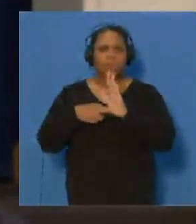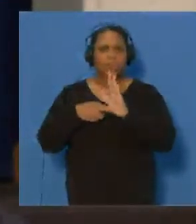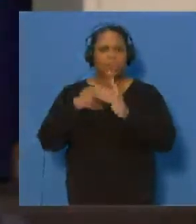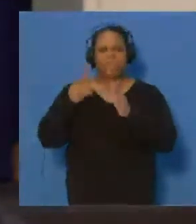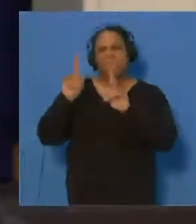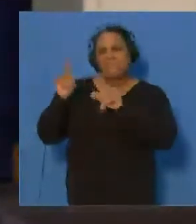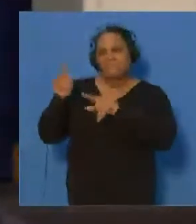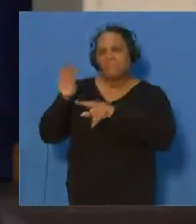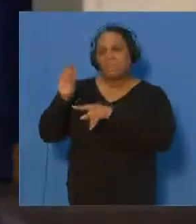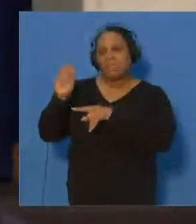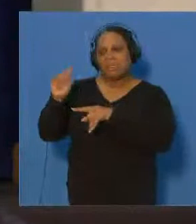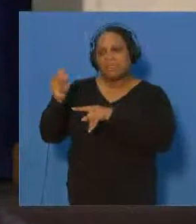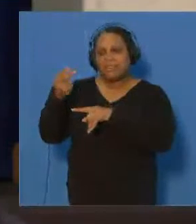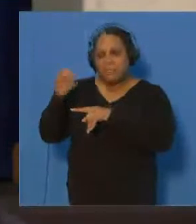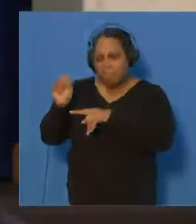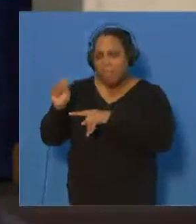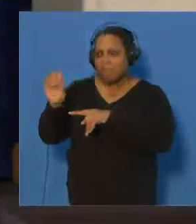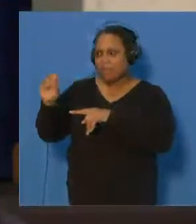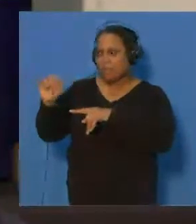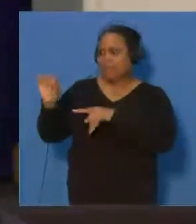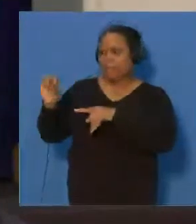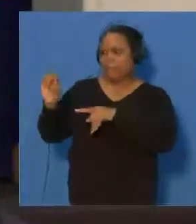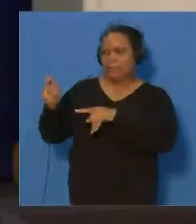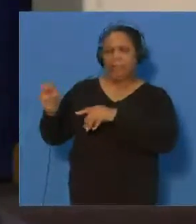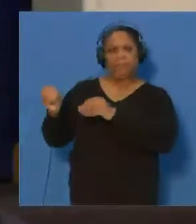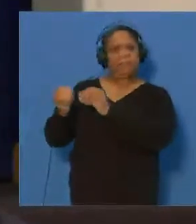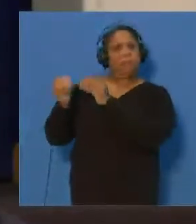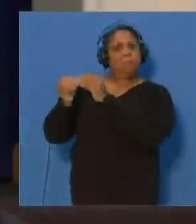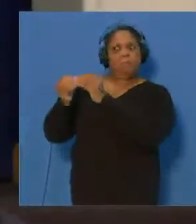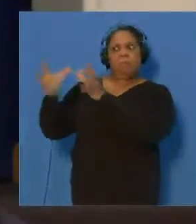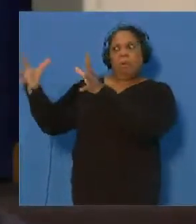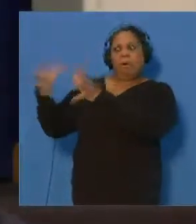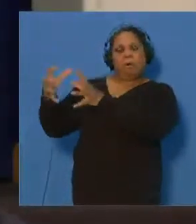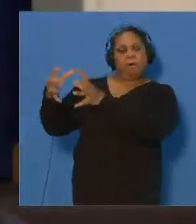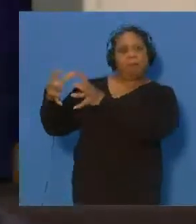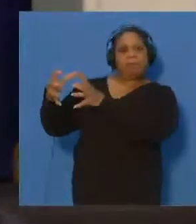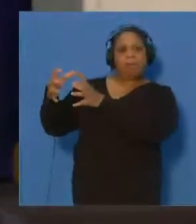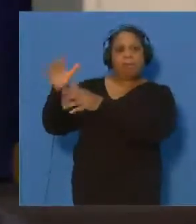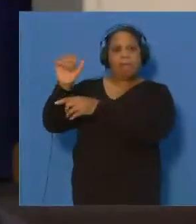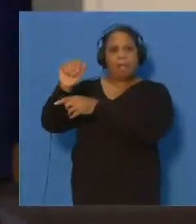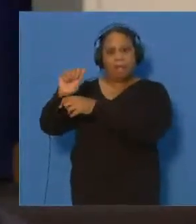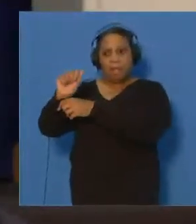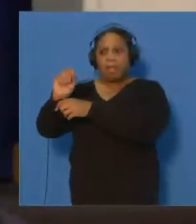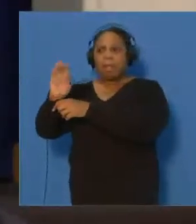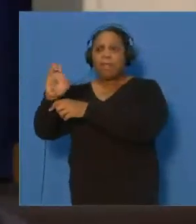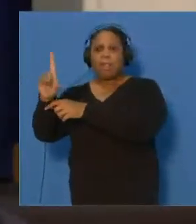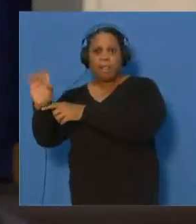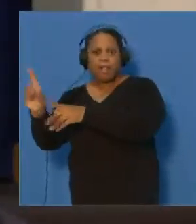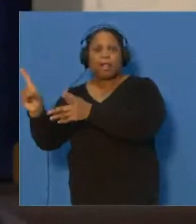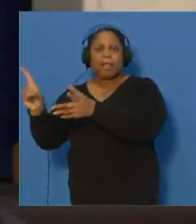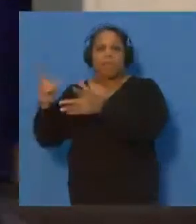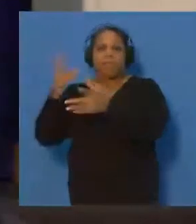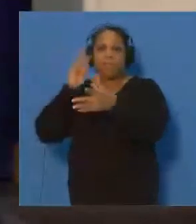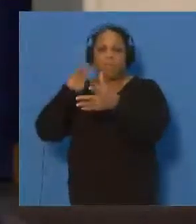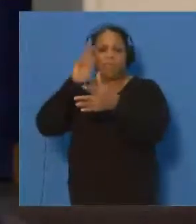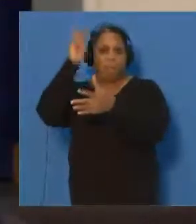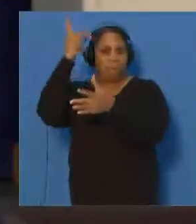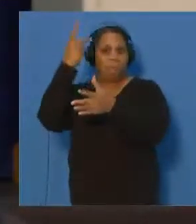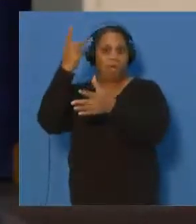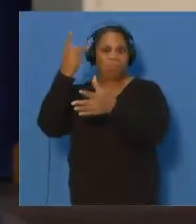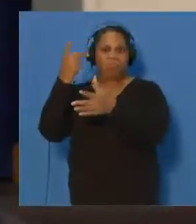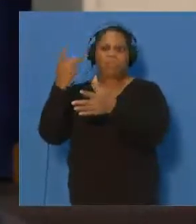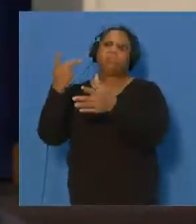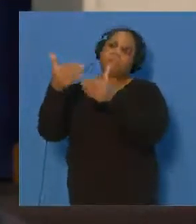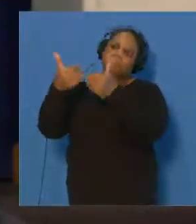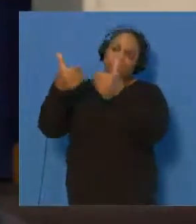Smiths and the Simmonses and that part, there are just tons more people in that part of the alphabet. So when we looked at the parliamentary registry, we were able to segment it a